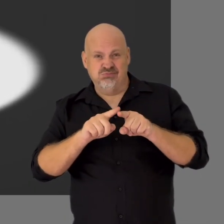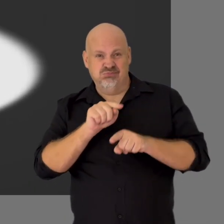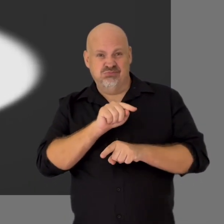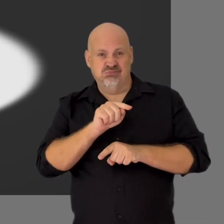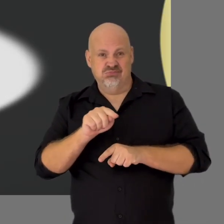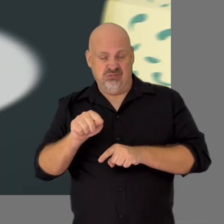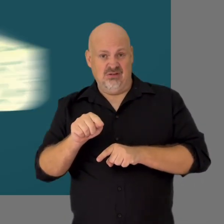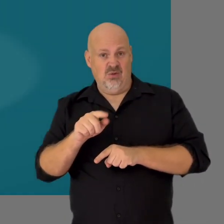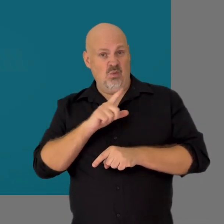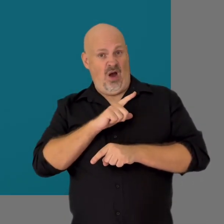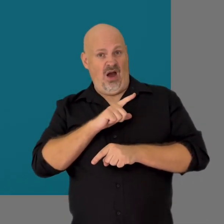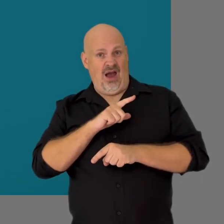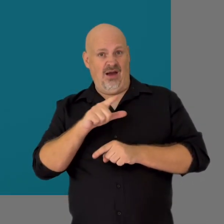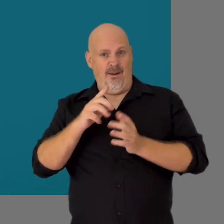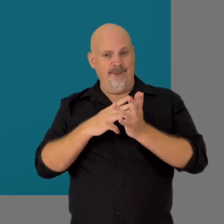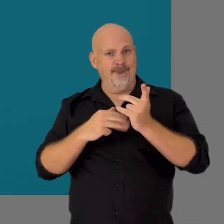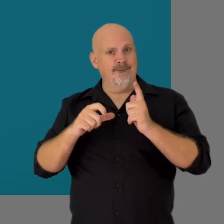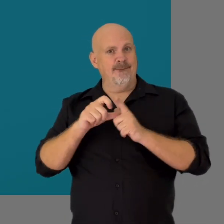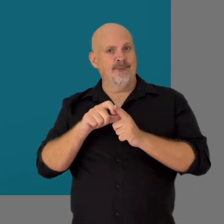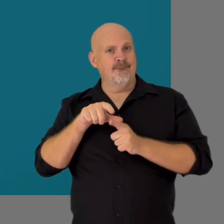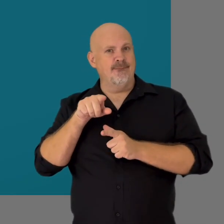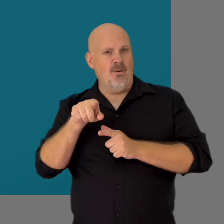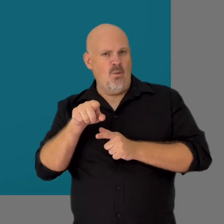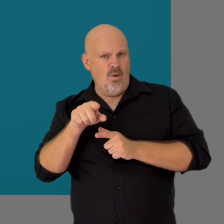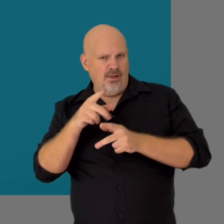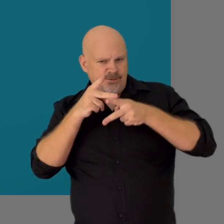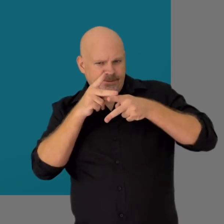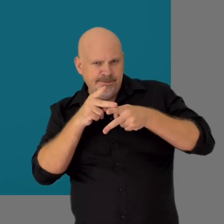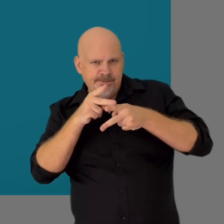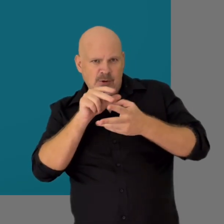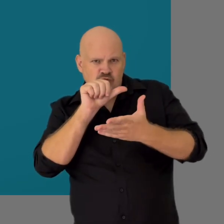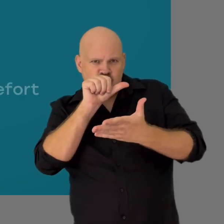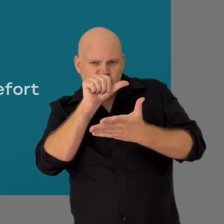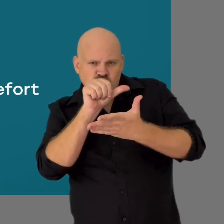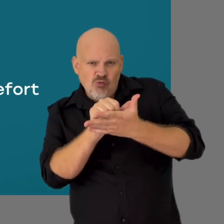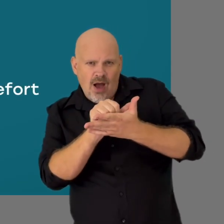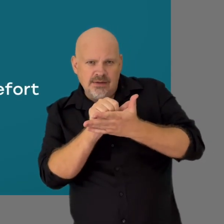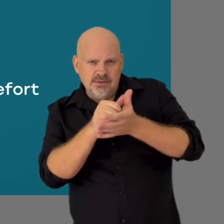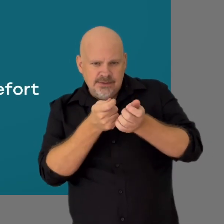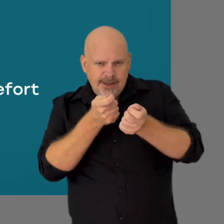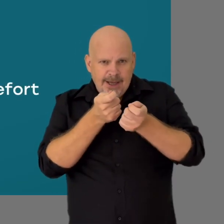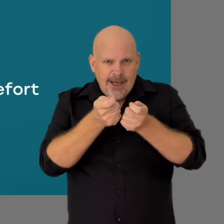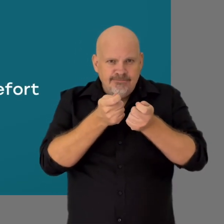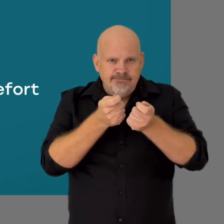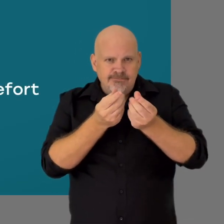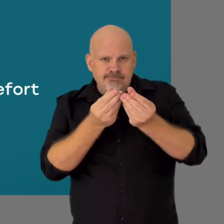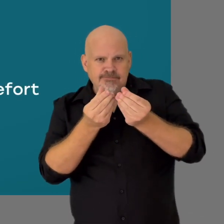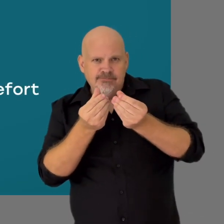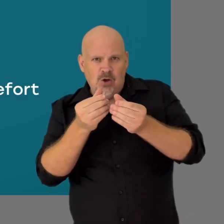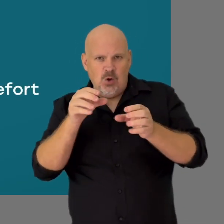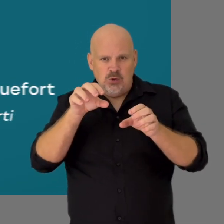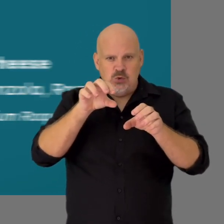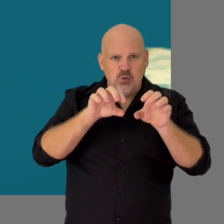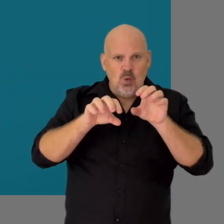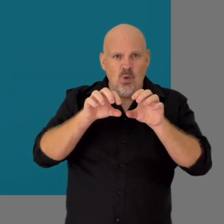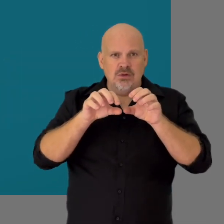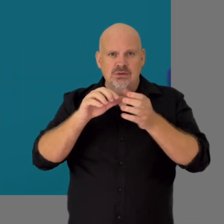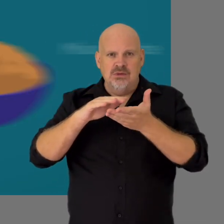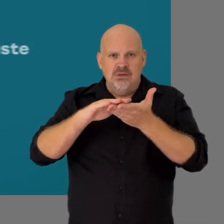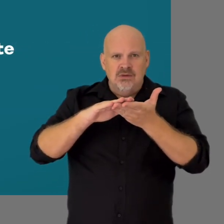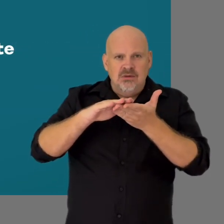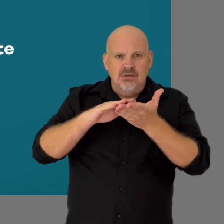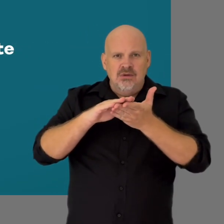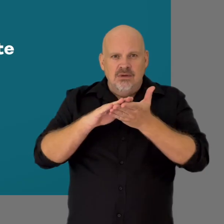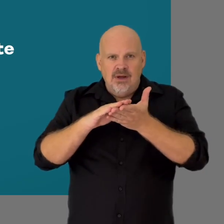delicious concoctions are made possible thanks to the precise cultivation and development of specific species of mould, along with soy